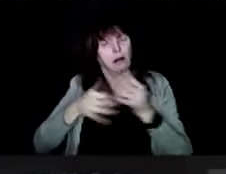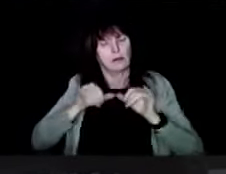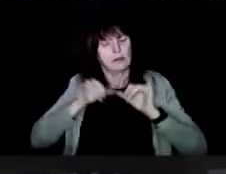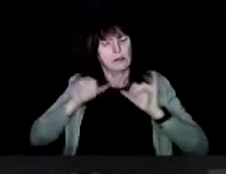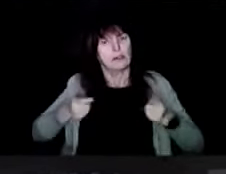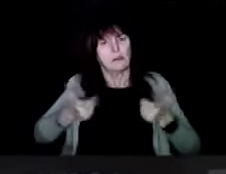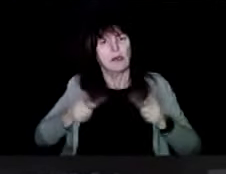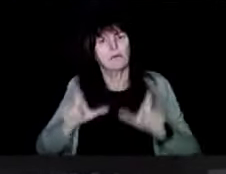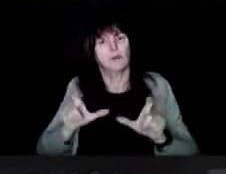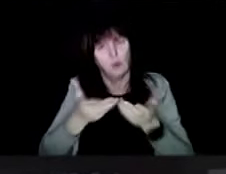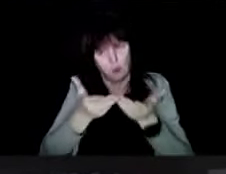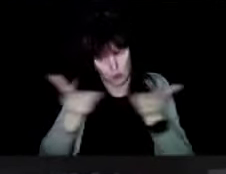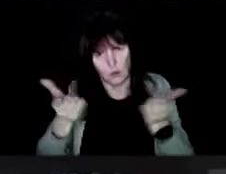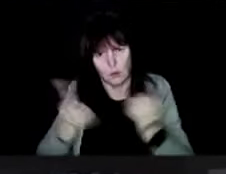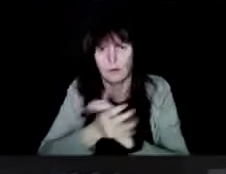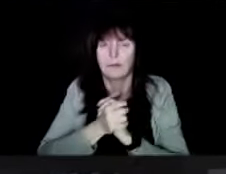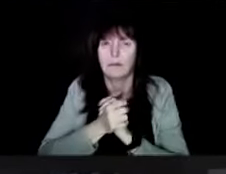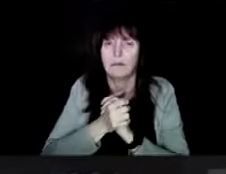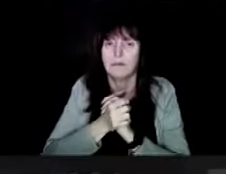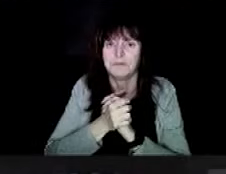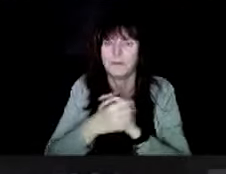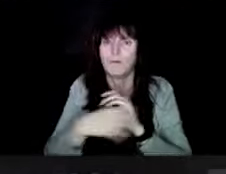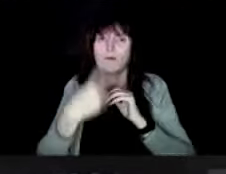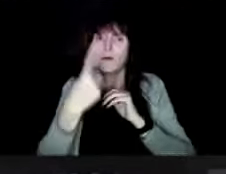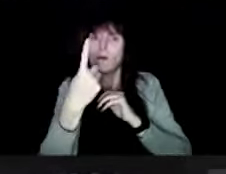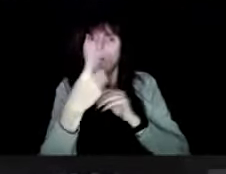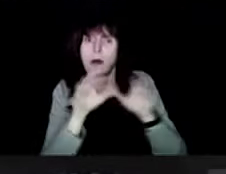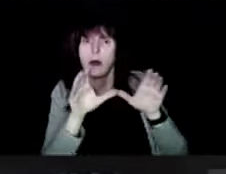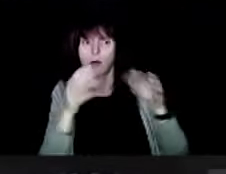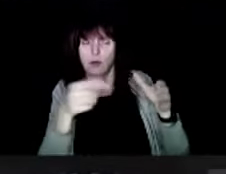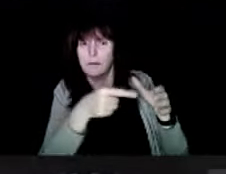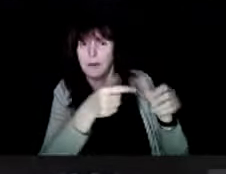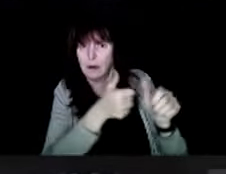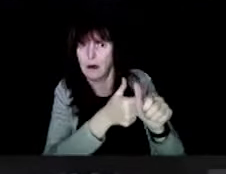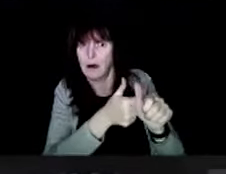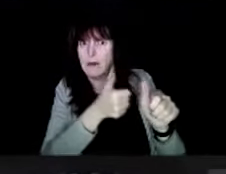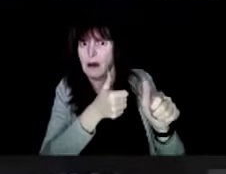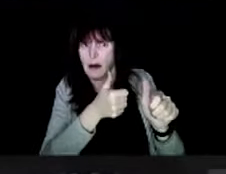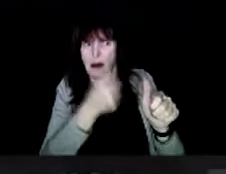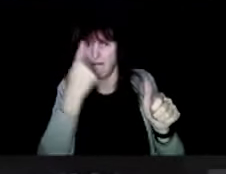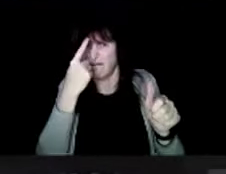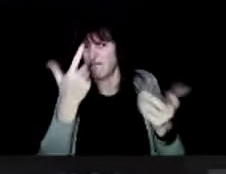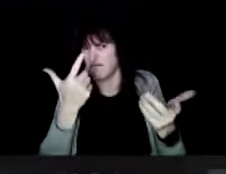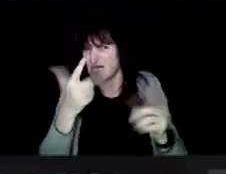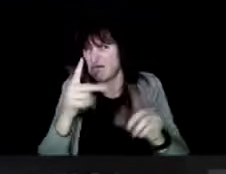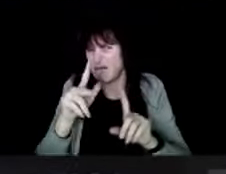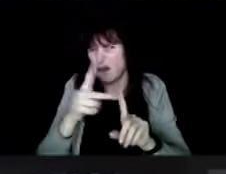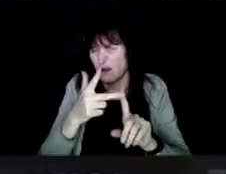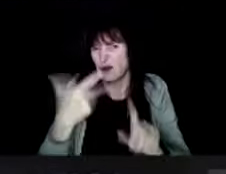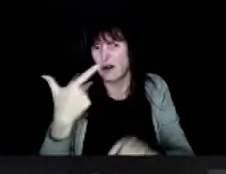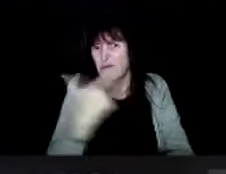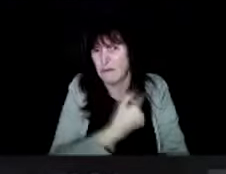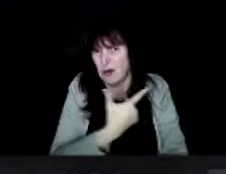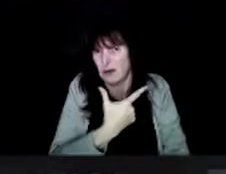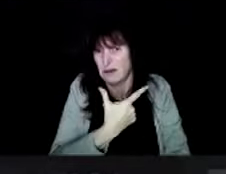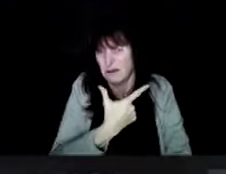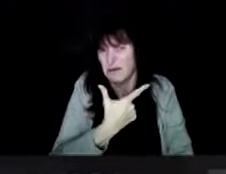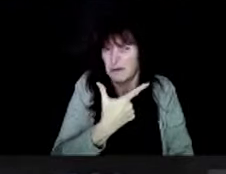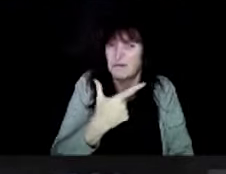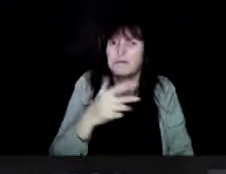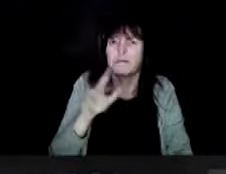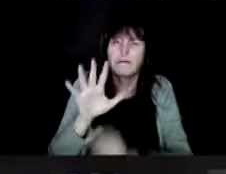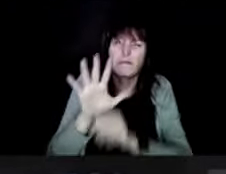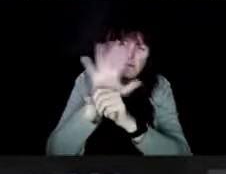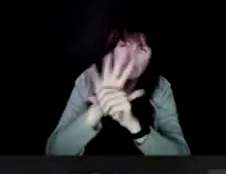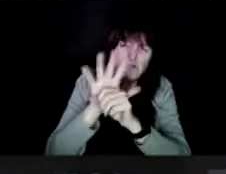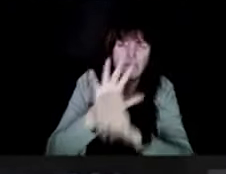of taking up their booster doses. It's estimated that only 64% of eligible organ